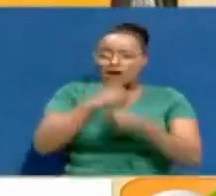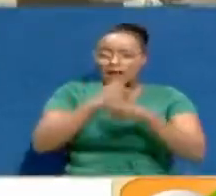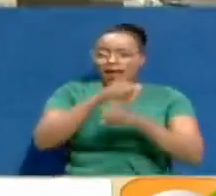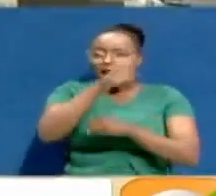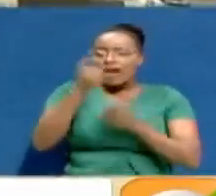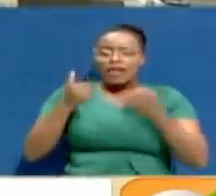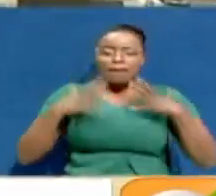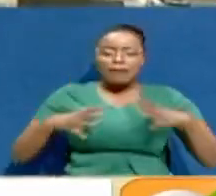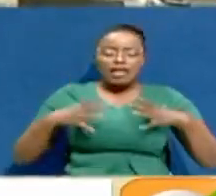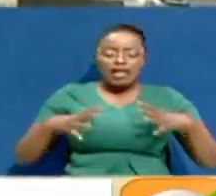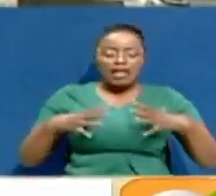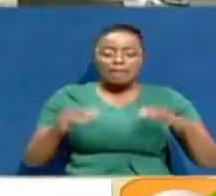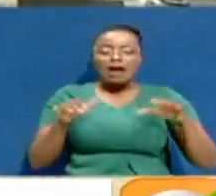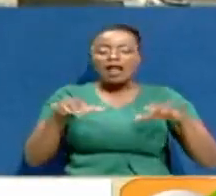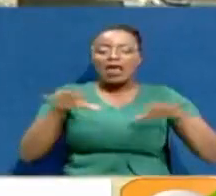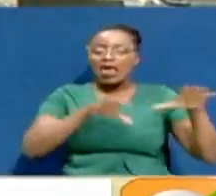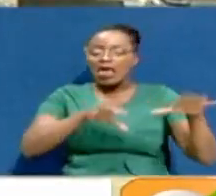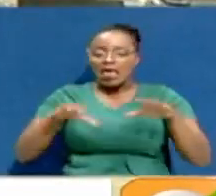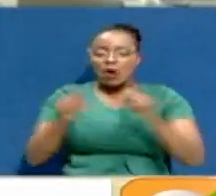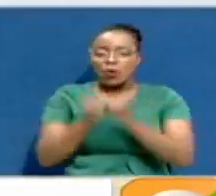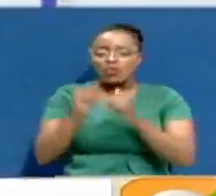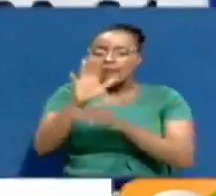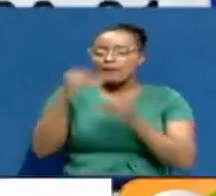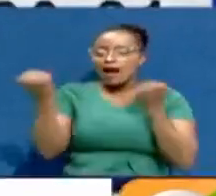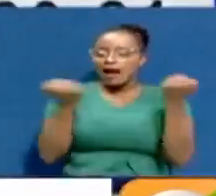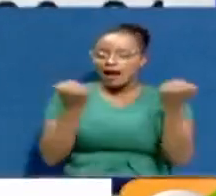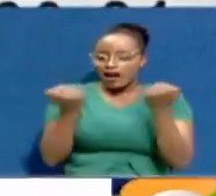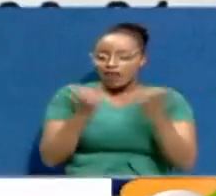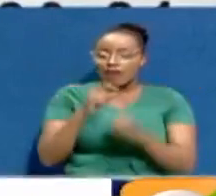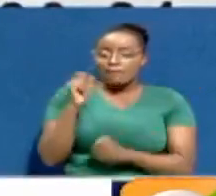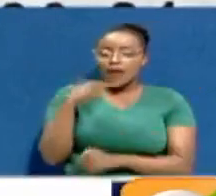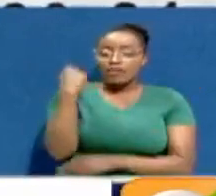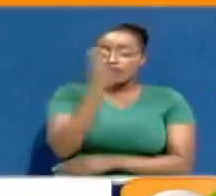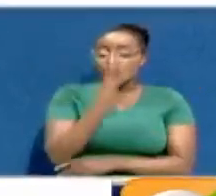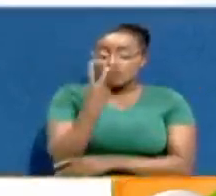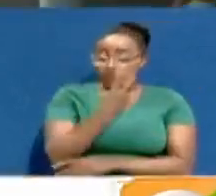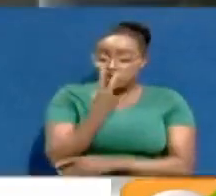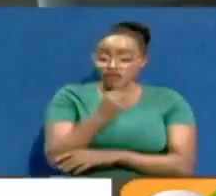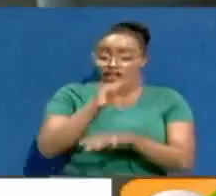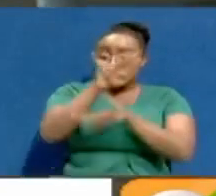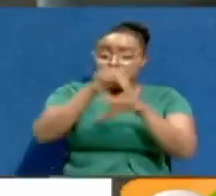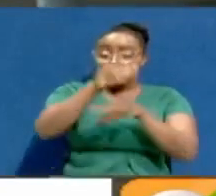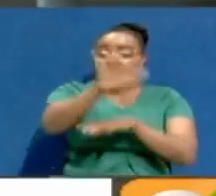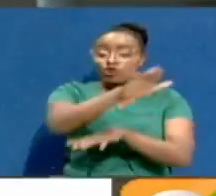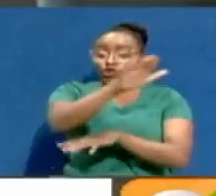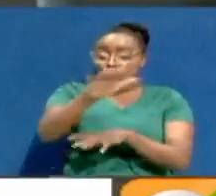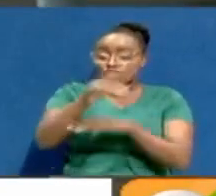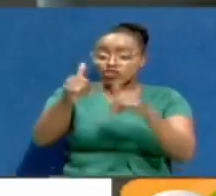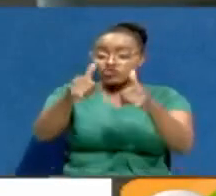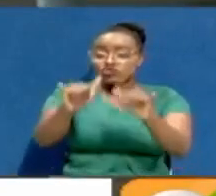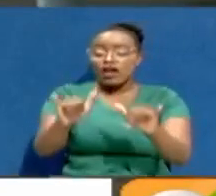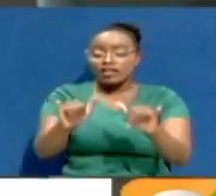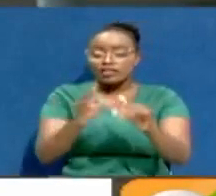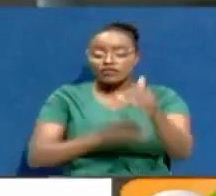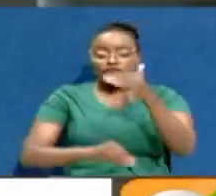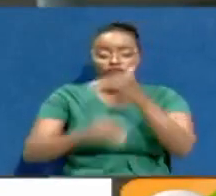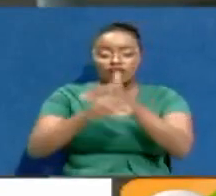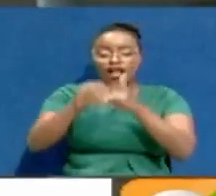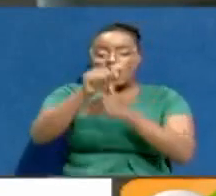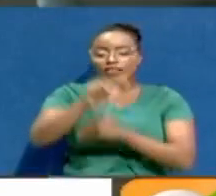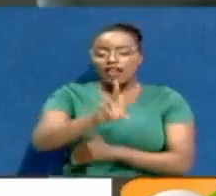harassing other motorists with his chase cars. Now, in February, the National Assembly, in an attempt to add